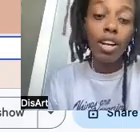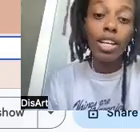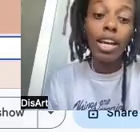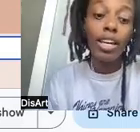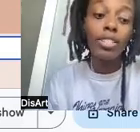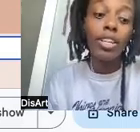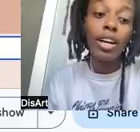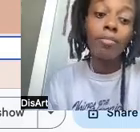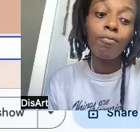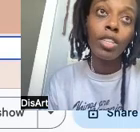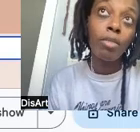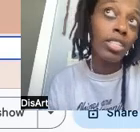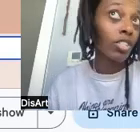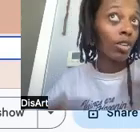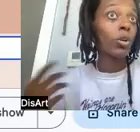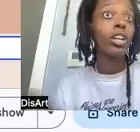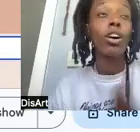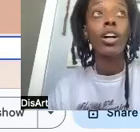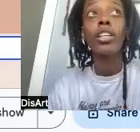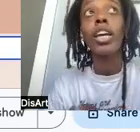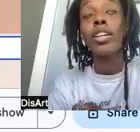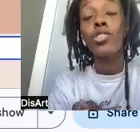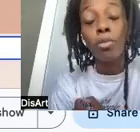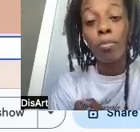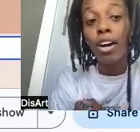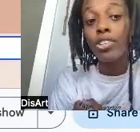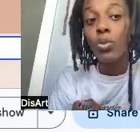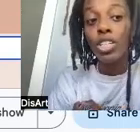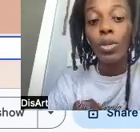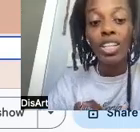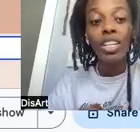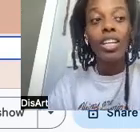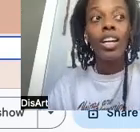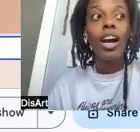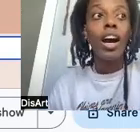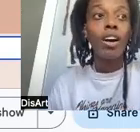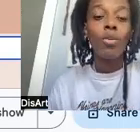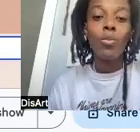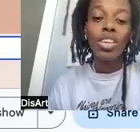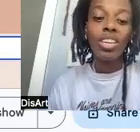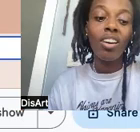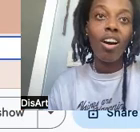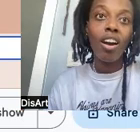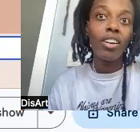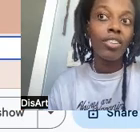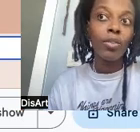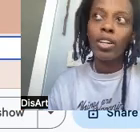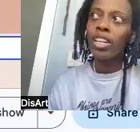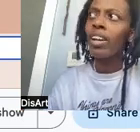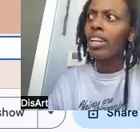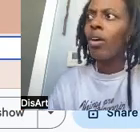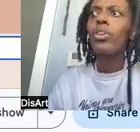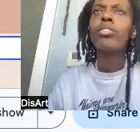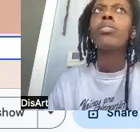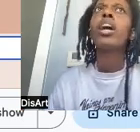that Disart has basically started working on and dreaming about in 2020. We are currently